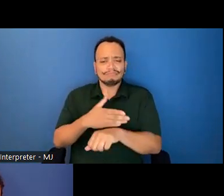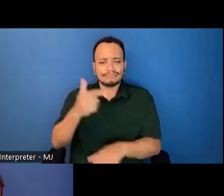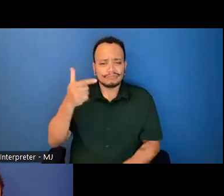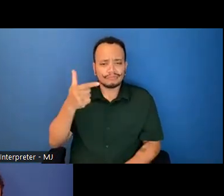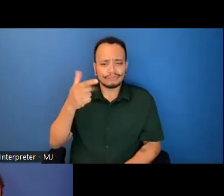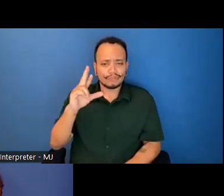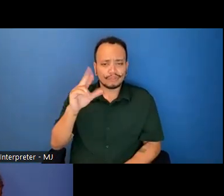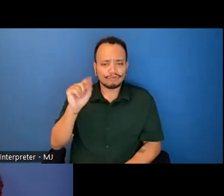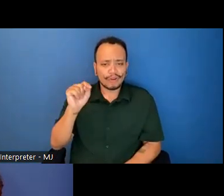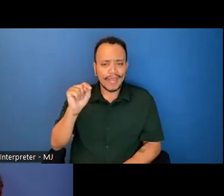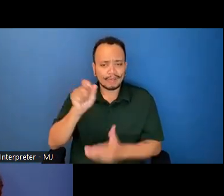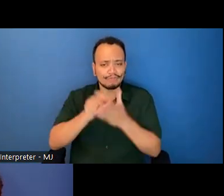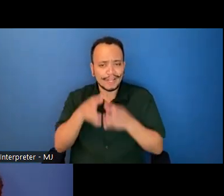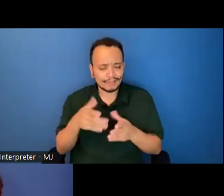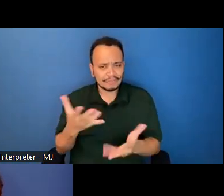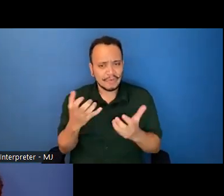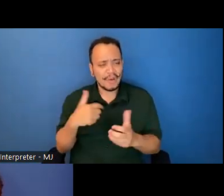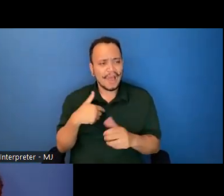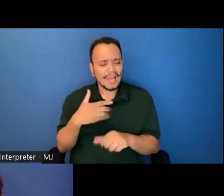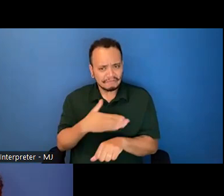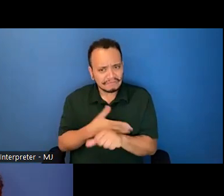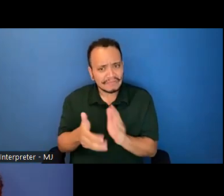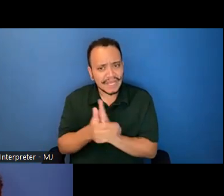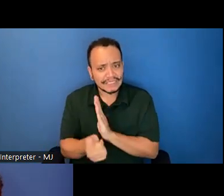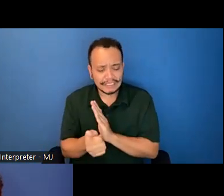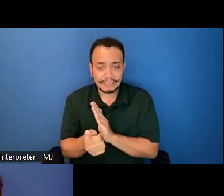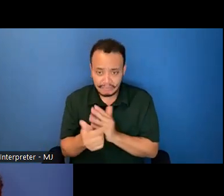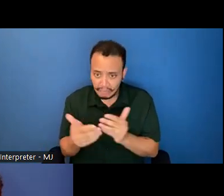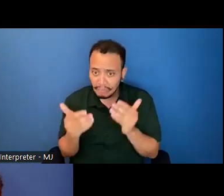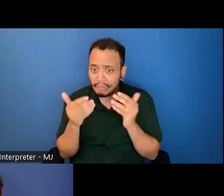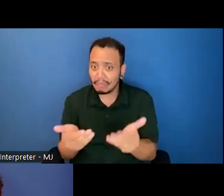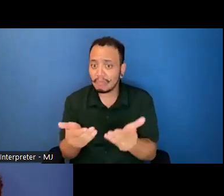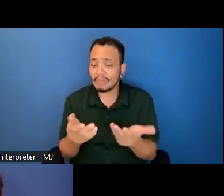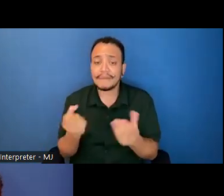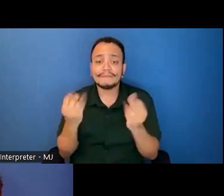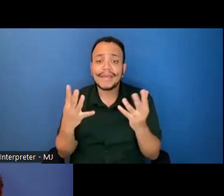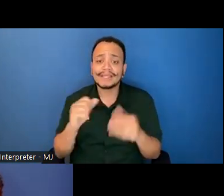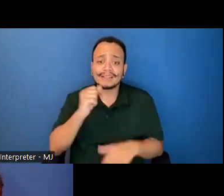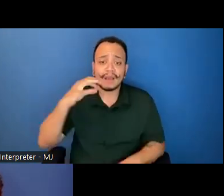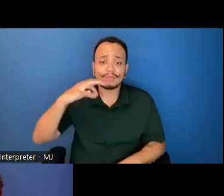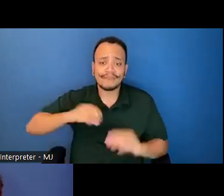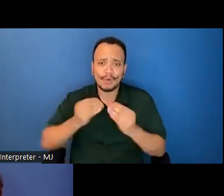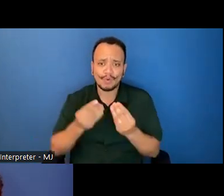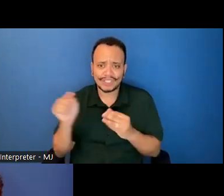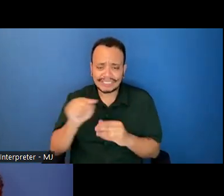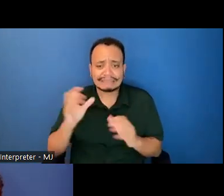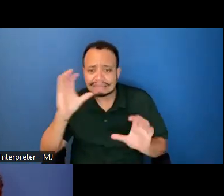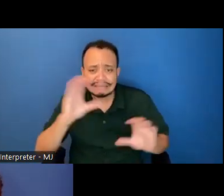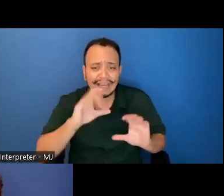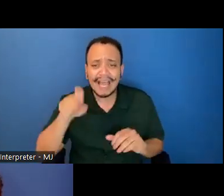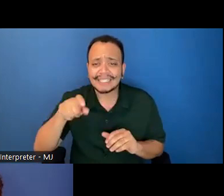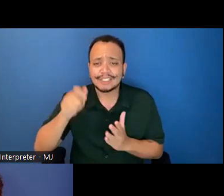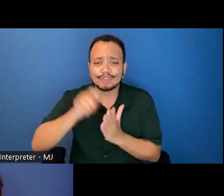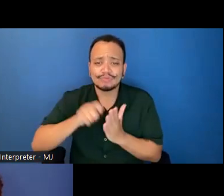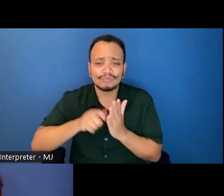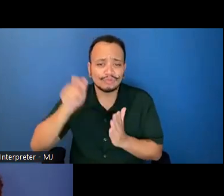lots of nonprofits that need grant writers. And so there are ways to volunteer. I mean, even like for your